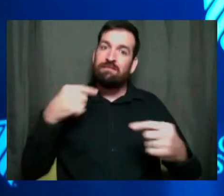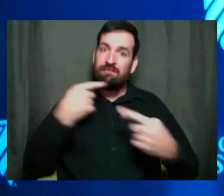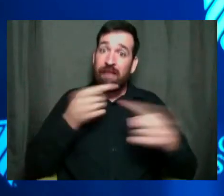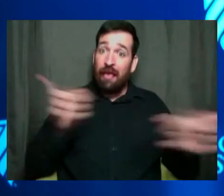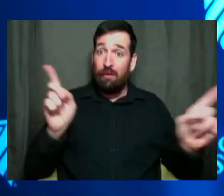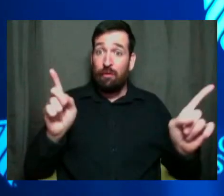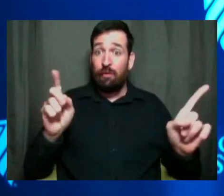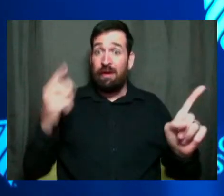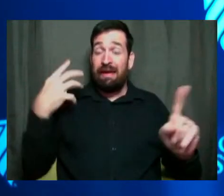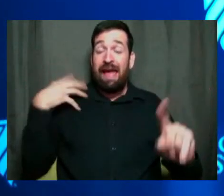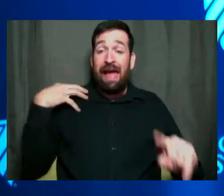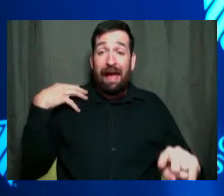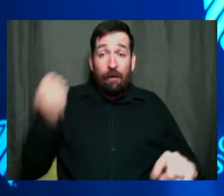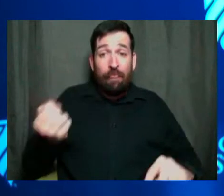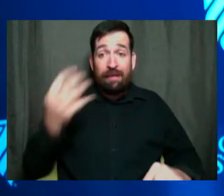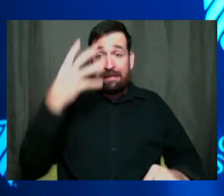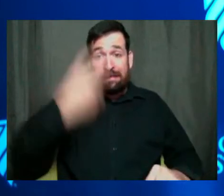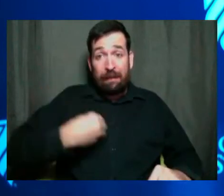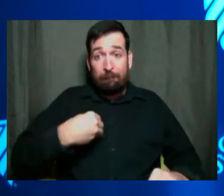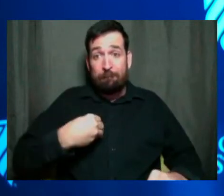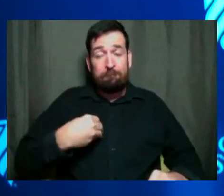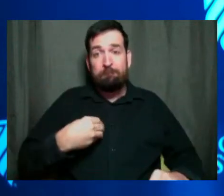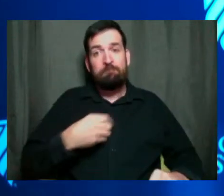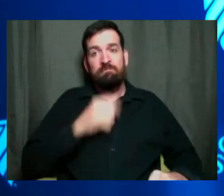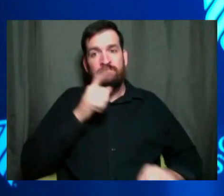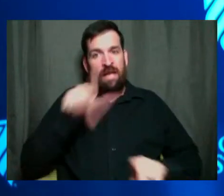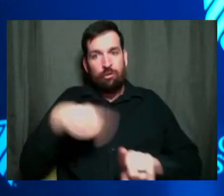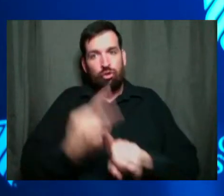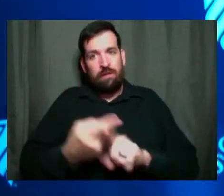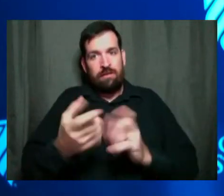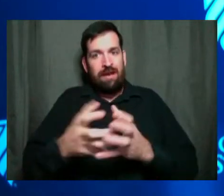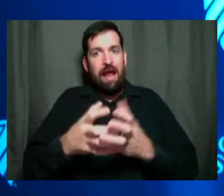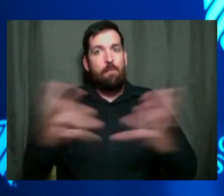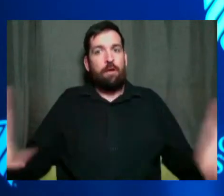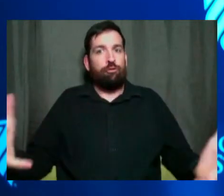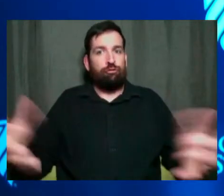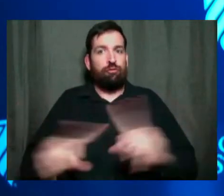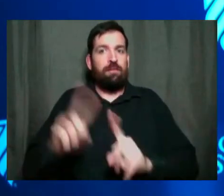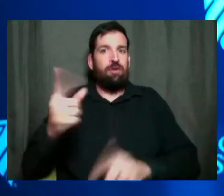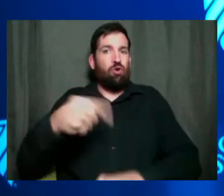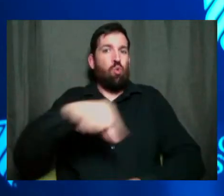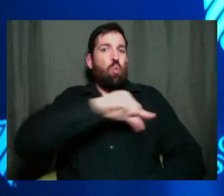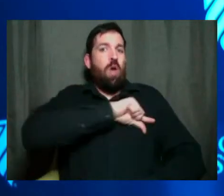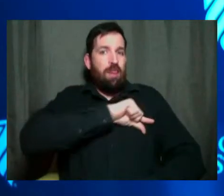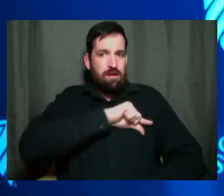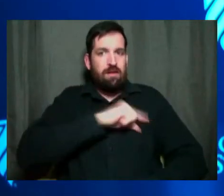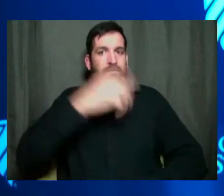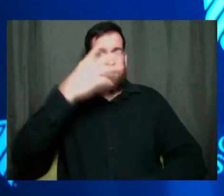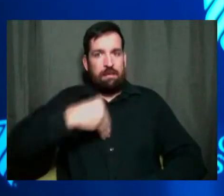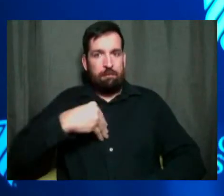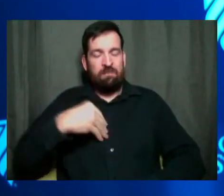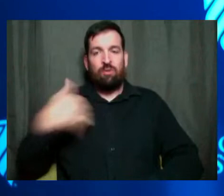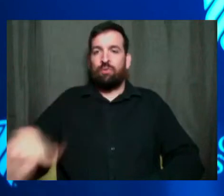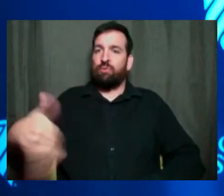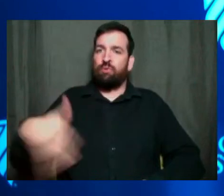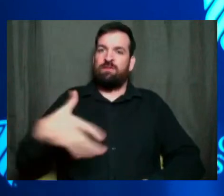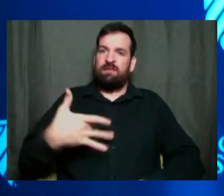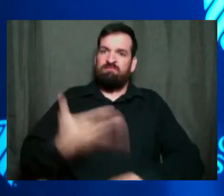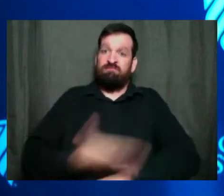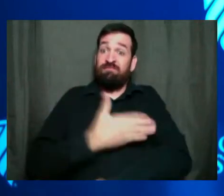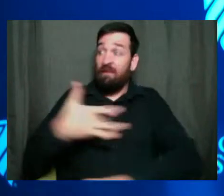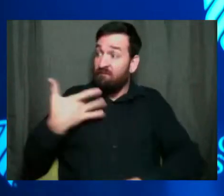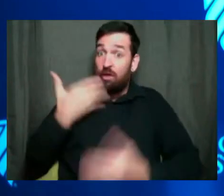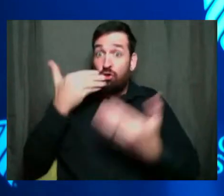healthy sleep, it's not just about how much you sleep. It's really about the quality of your sleep that is really restorative. Like I feel great today, but I started with